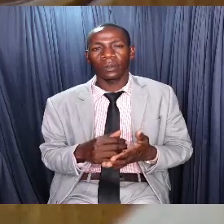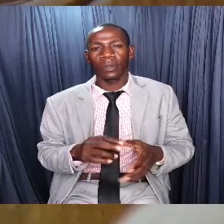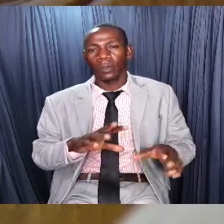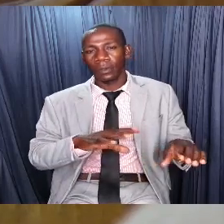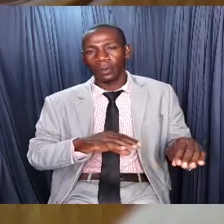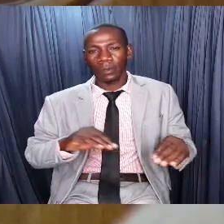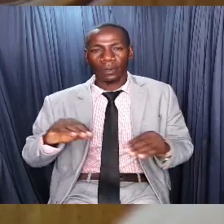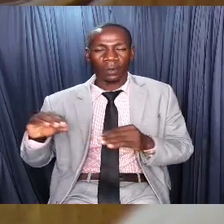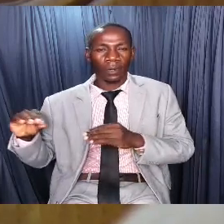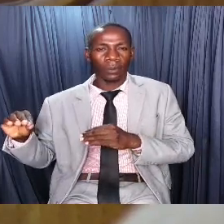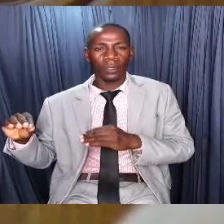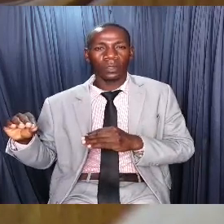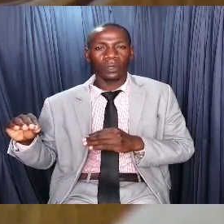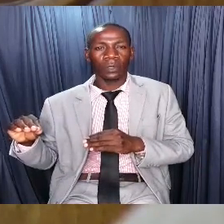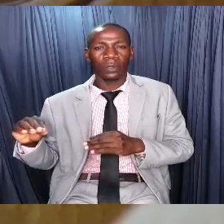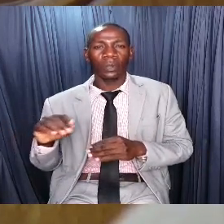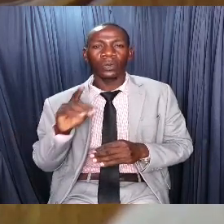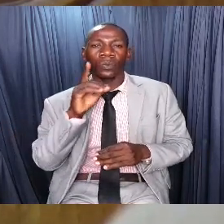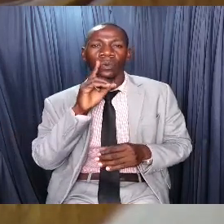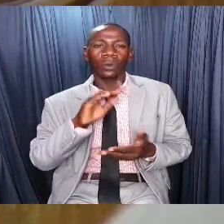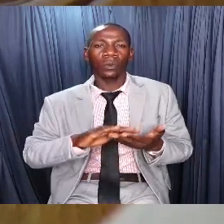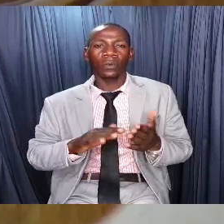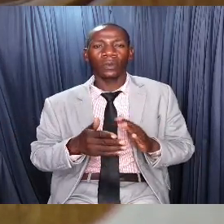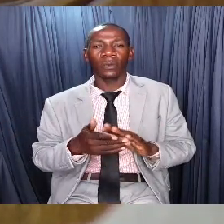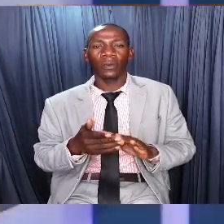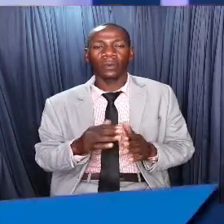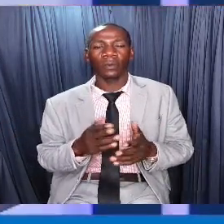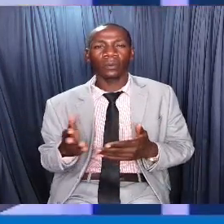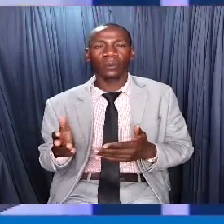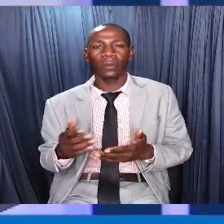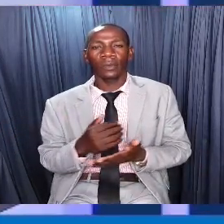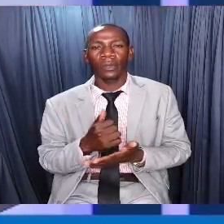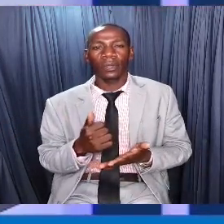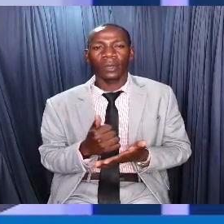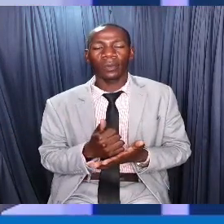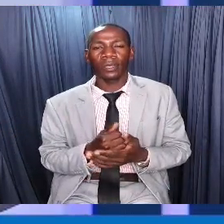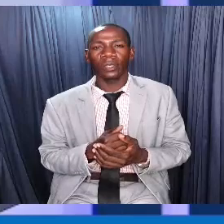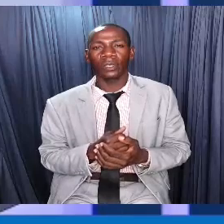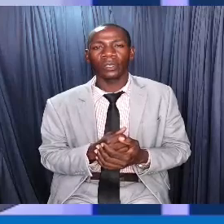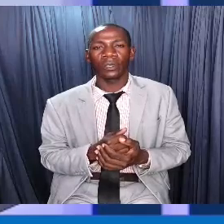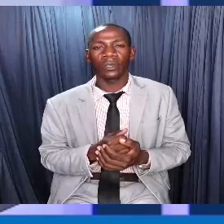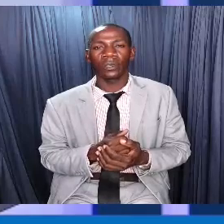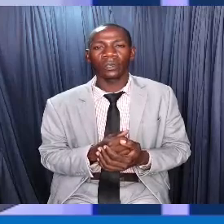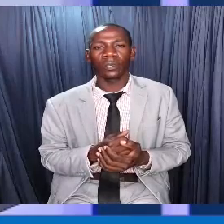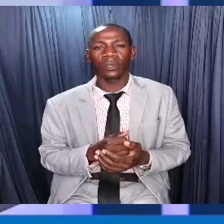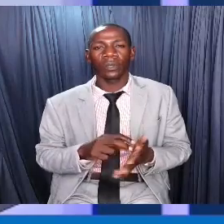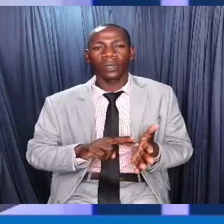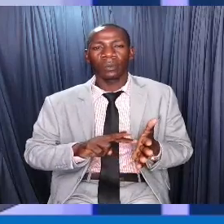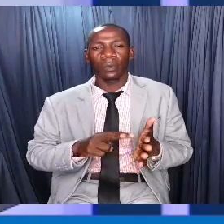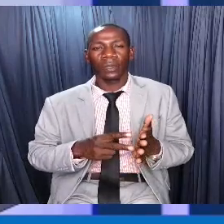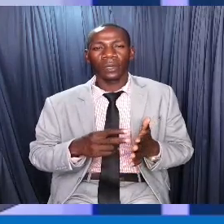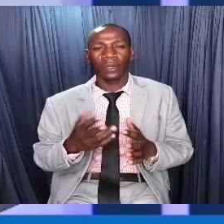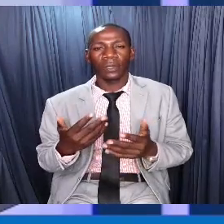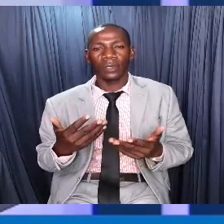to come and take her out. Then your money will be returned unto you. Amen.